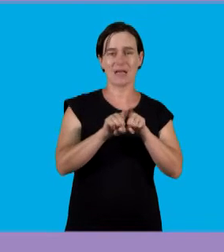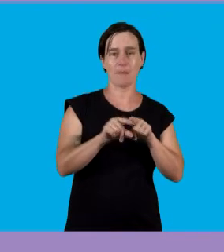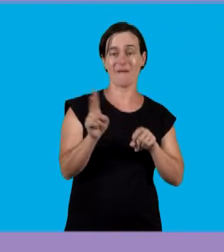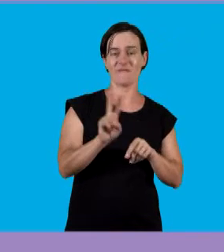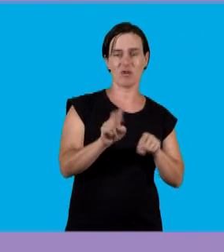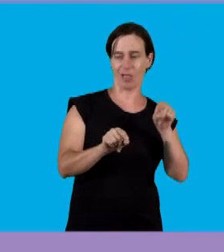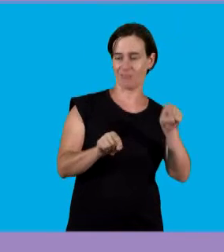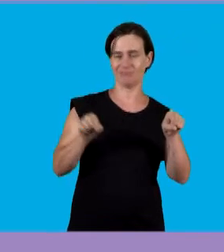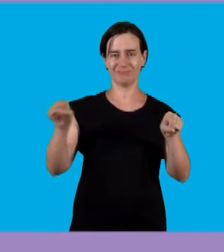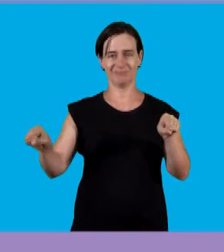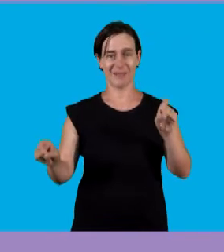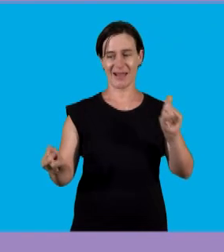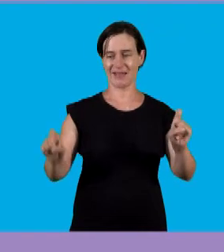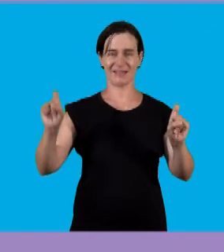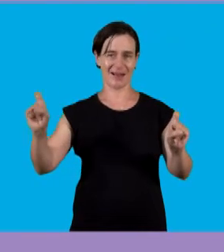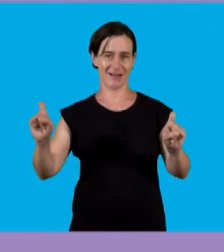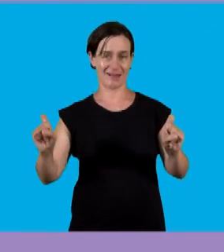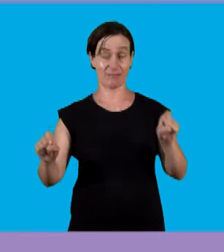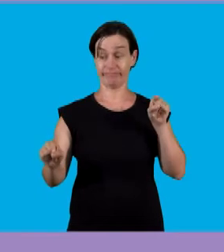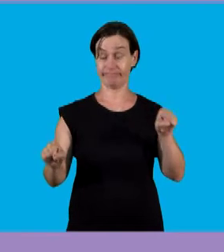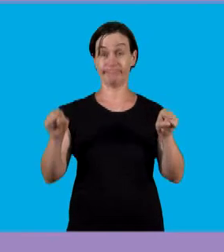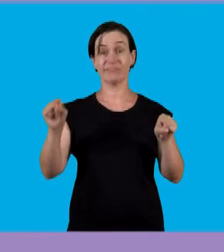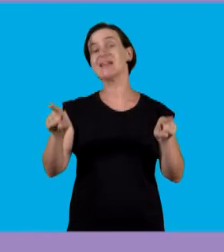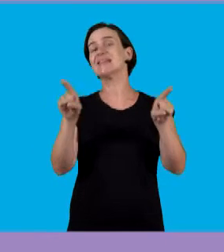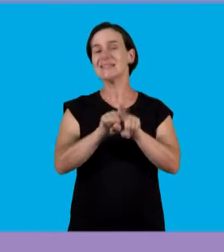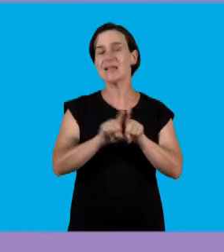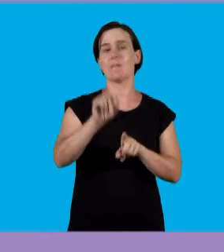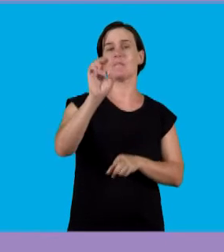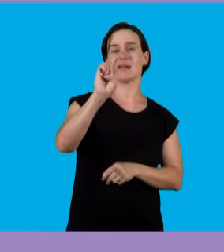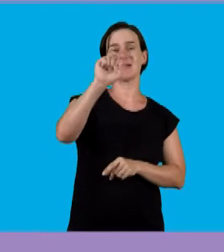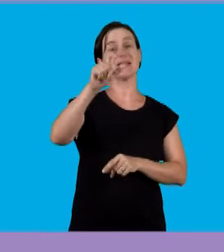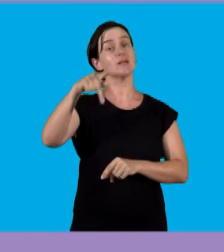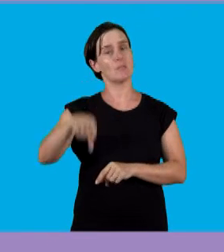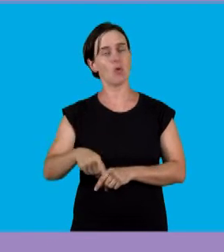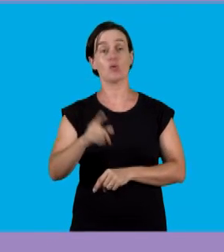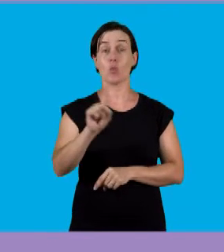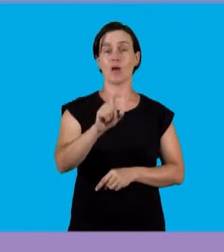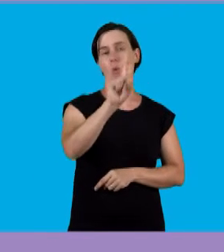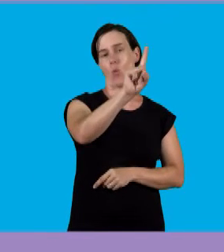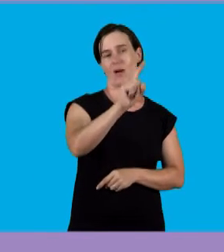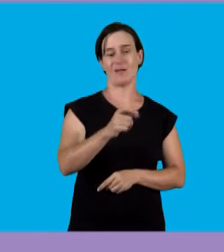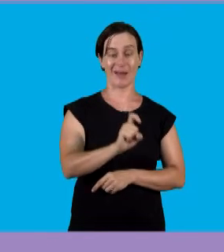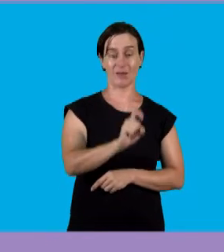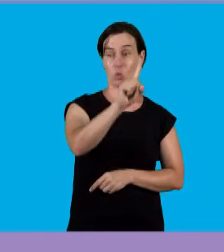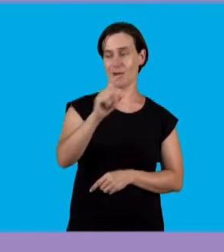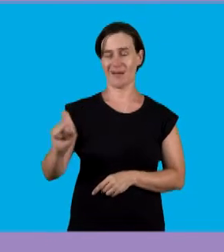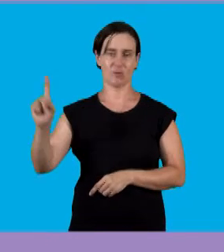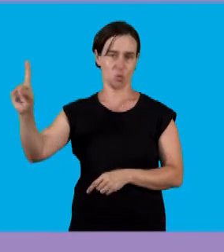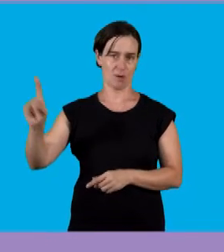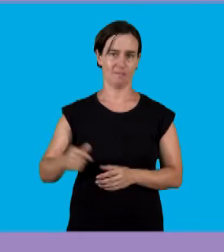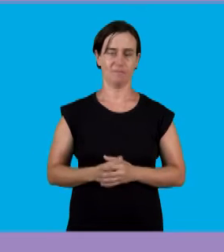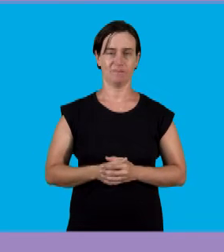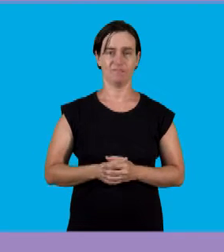is because they have the same variable as a base, and those variables have the same exponent, which